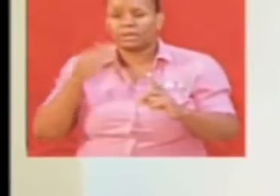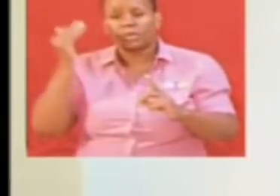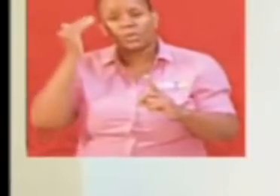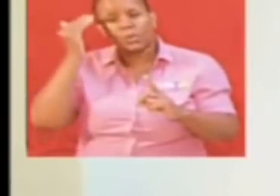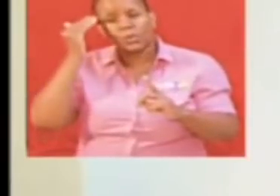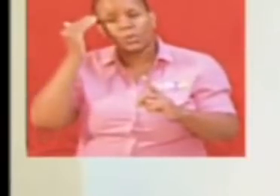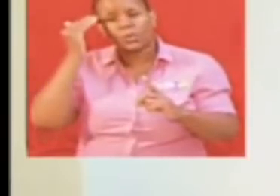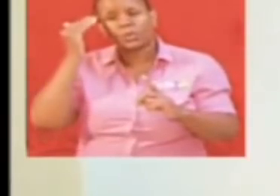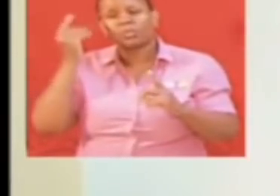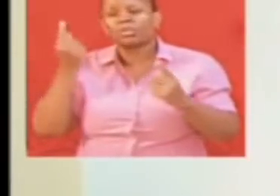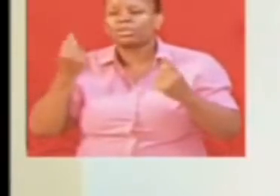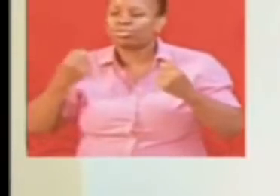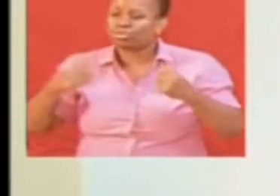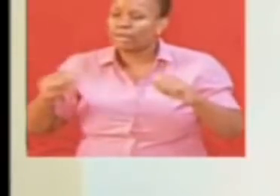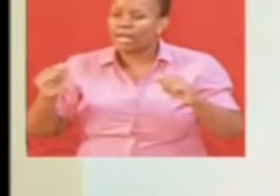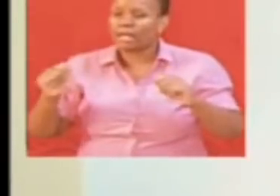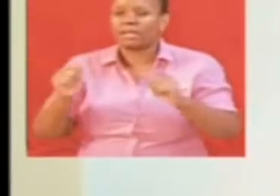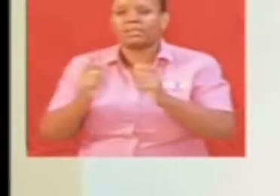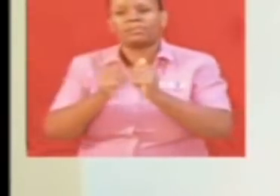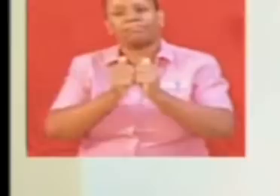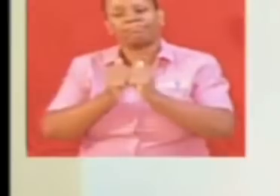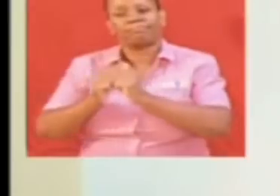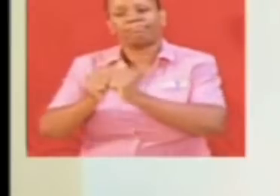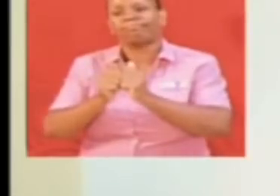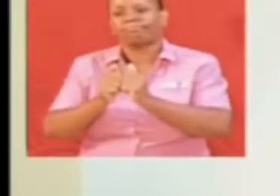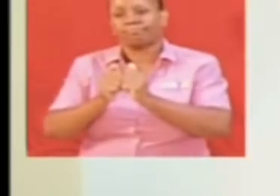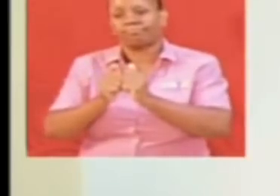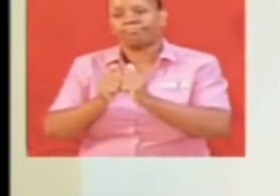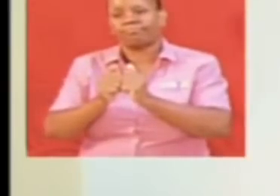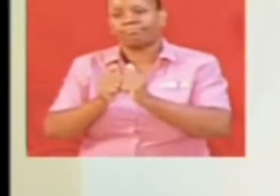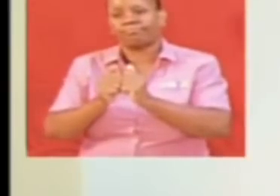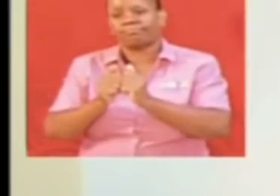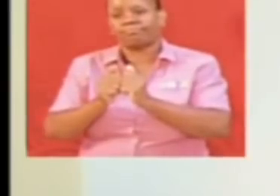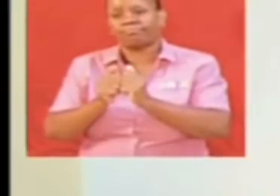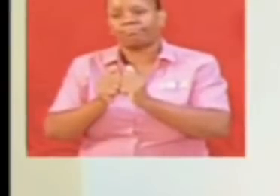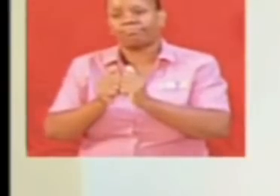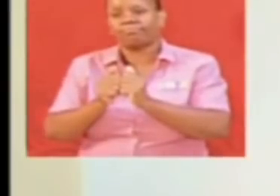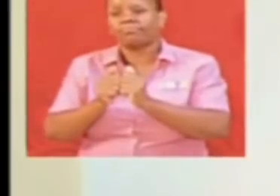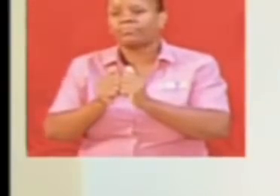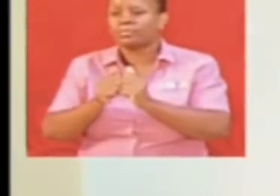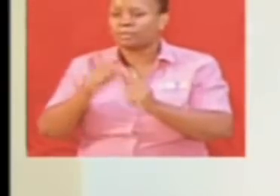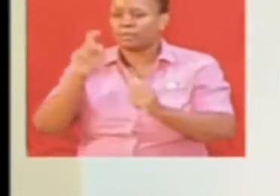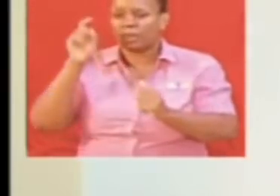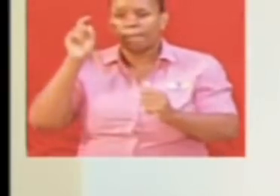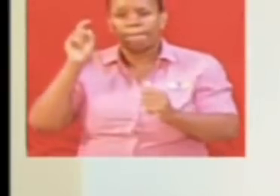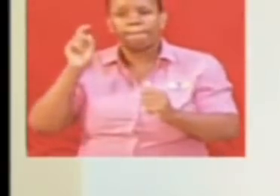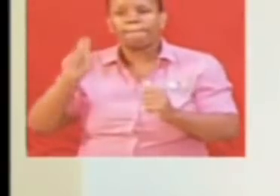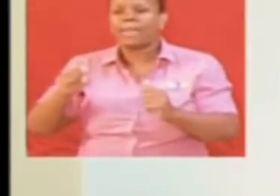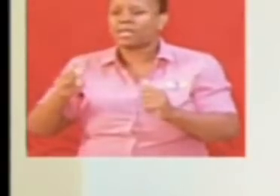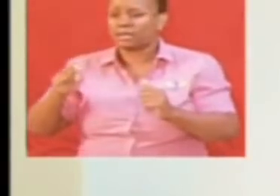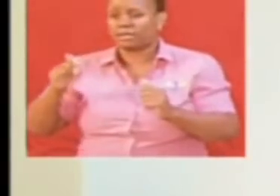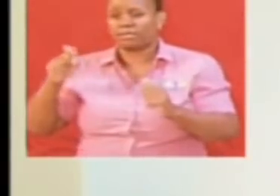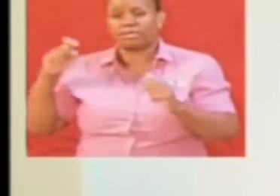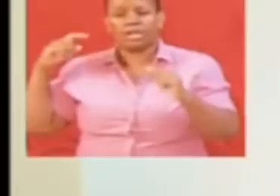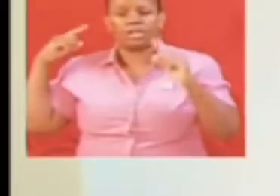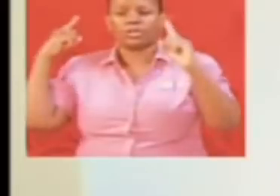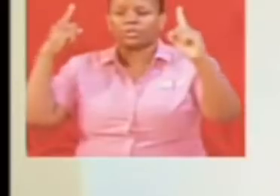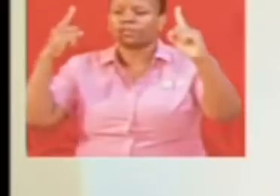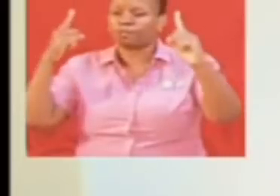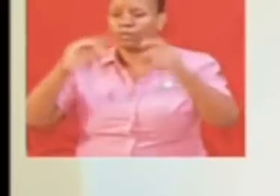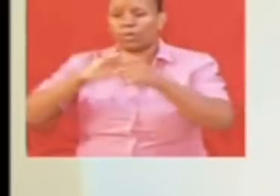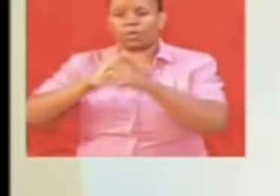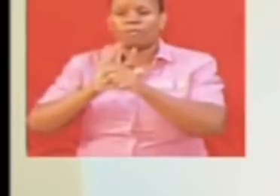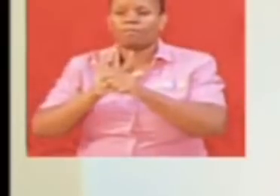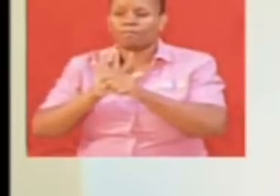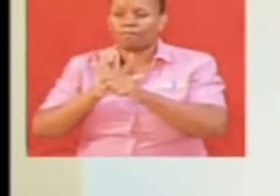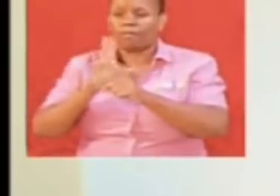is factual, and that is we are having to live with this virus. And we have to continue our lives with